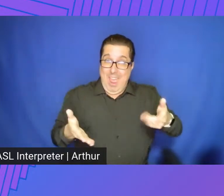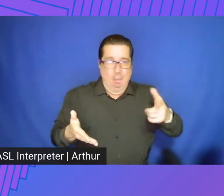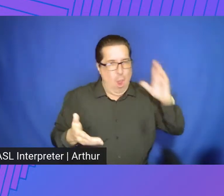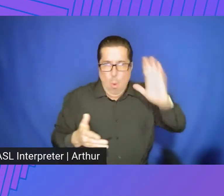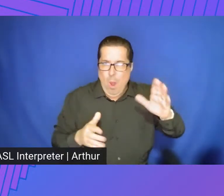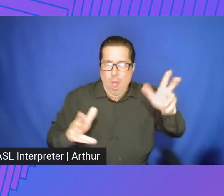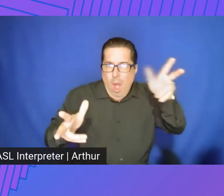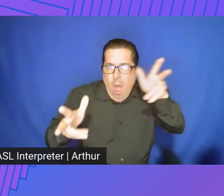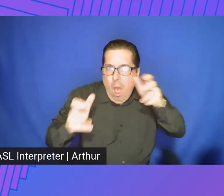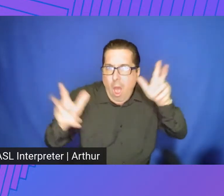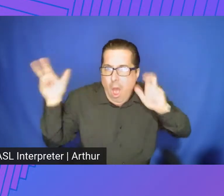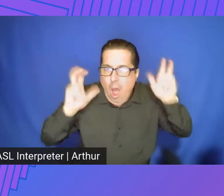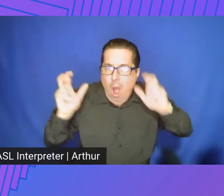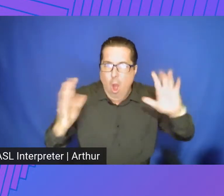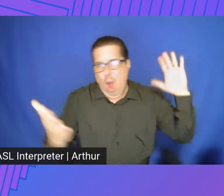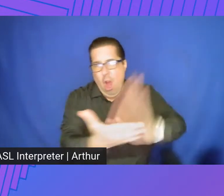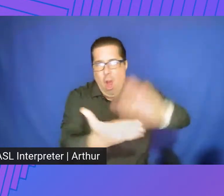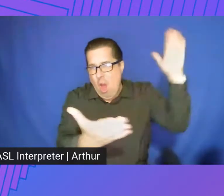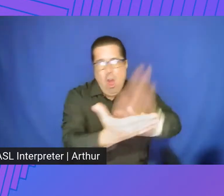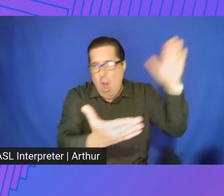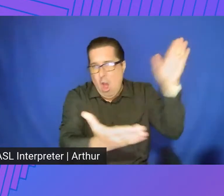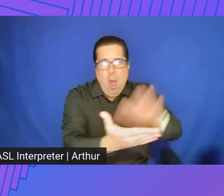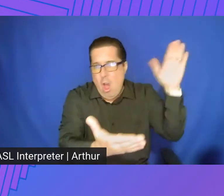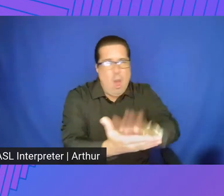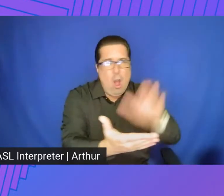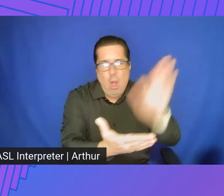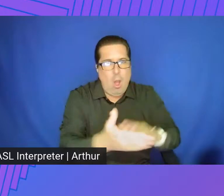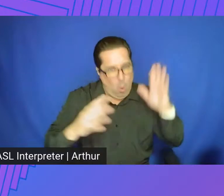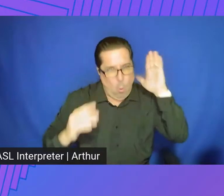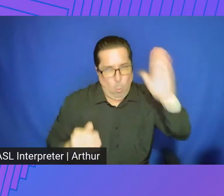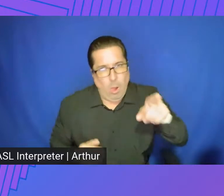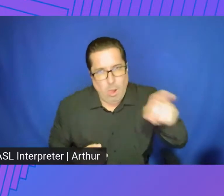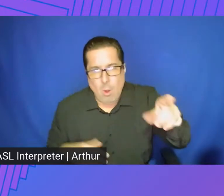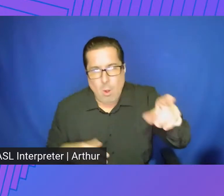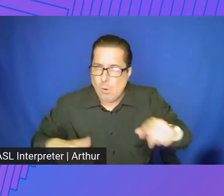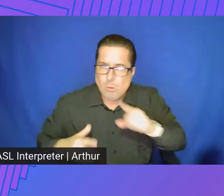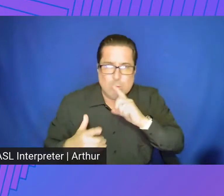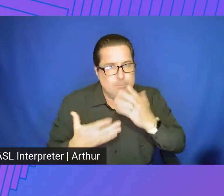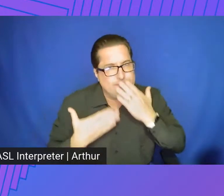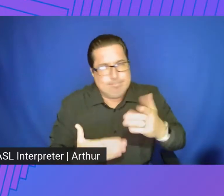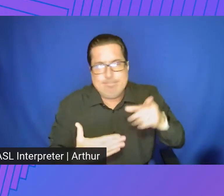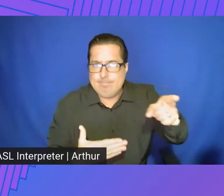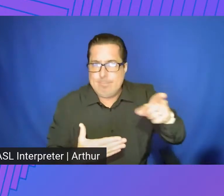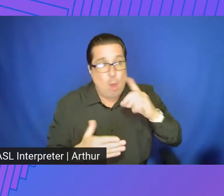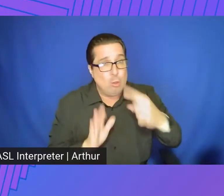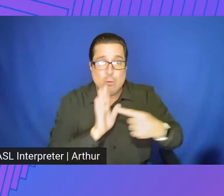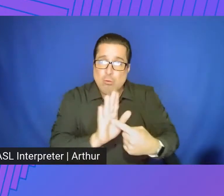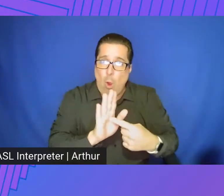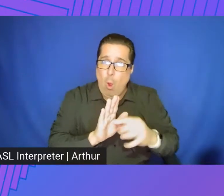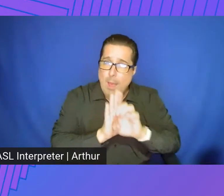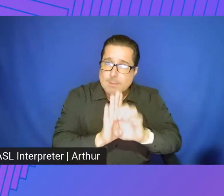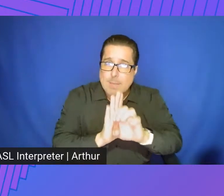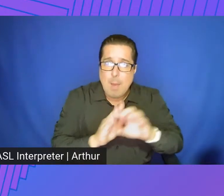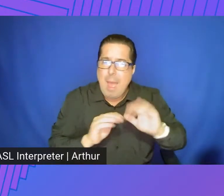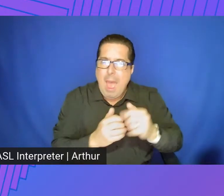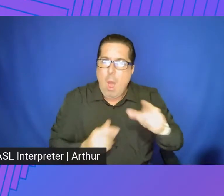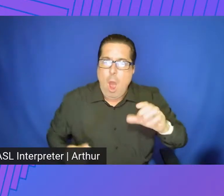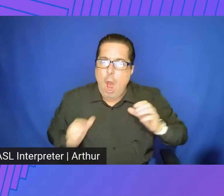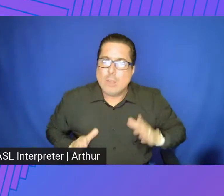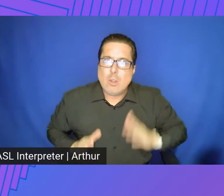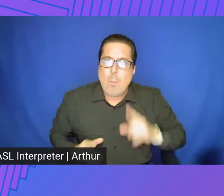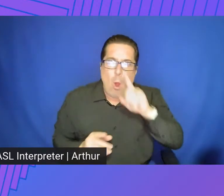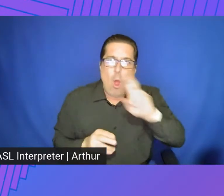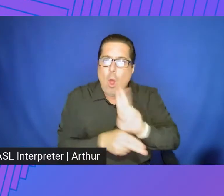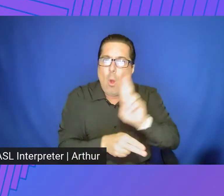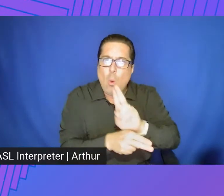event experience here. Seriously though, getting to see an example of how a customer is using the platform, at least for me, is